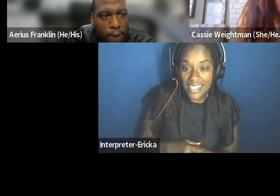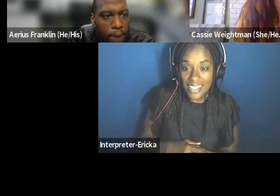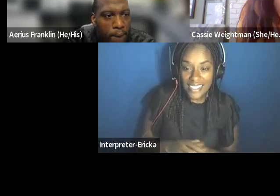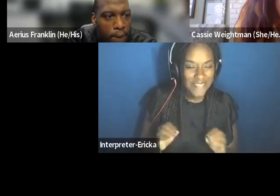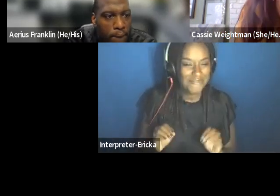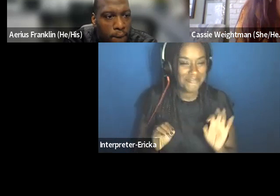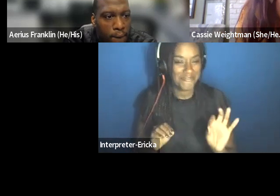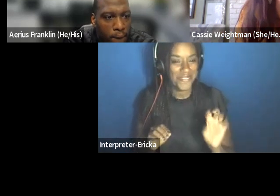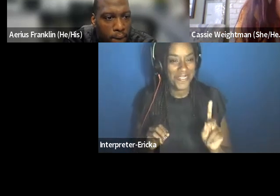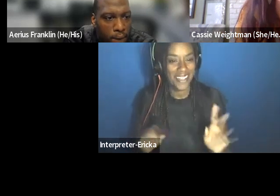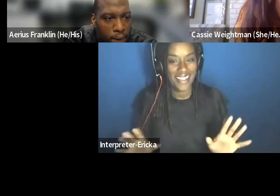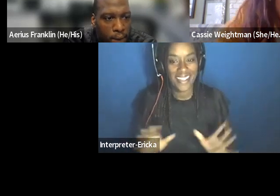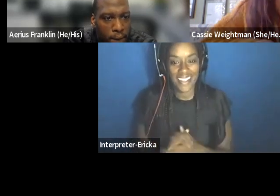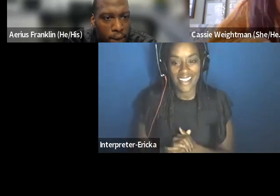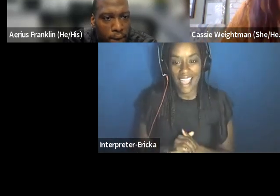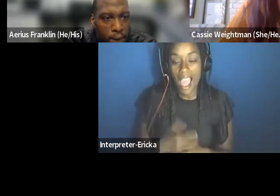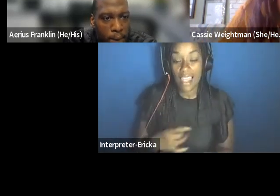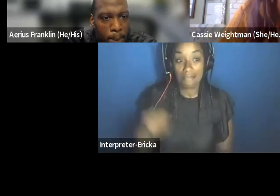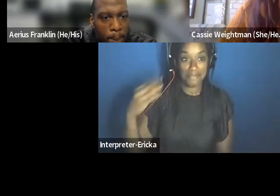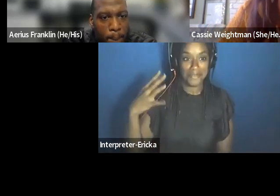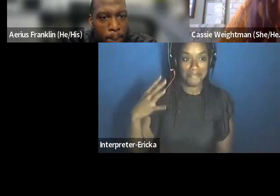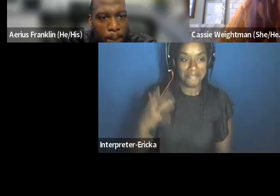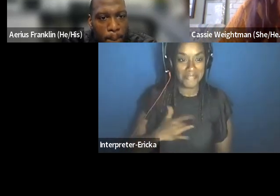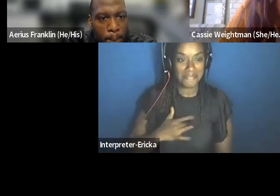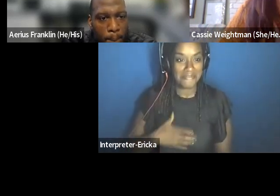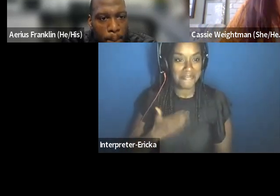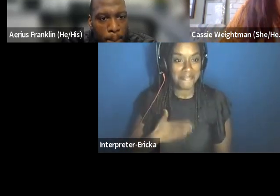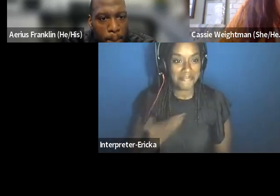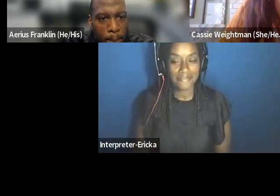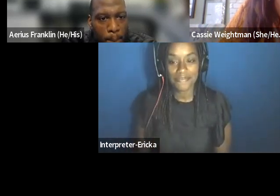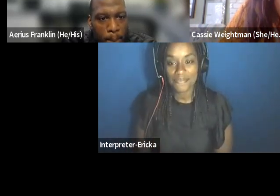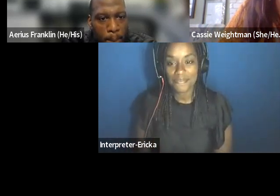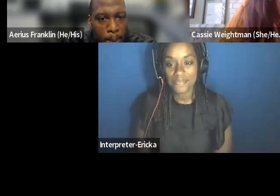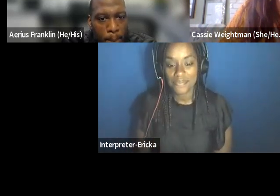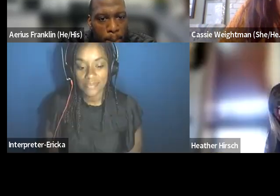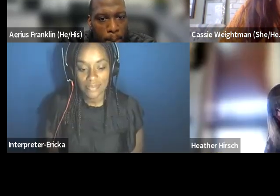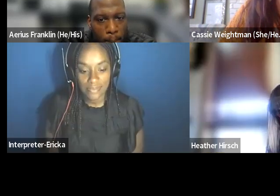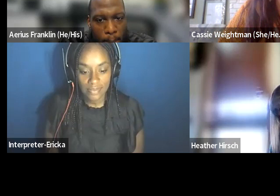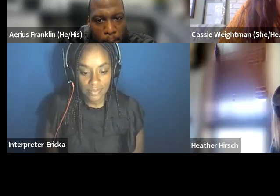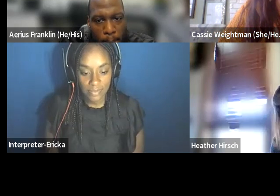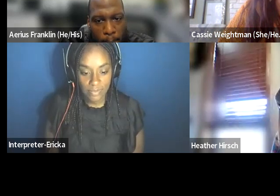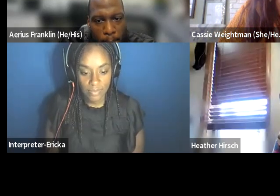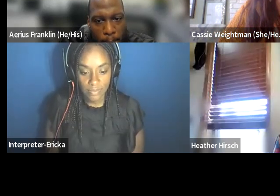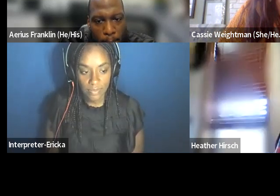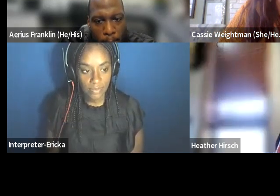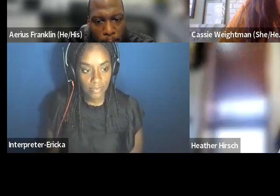Okay, perfect. I liked that you turned your camera on. It makes me happy. So a couple things that I've done. I